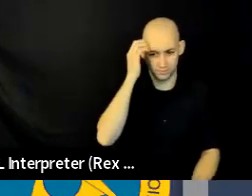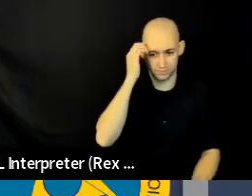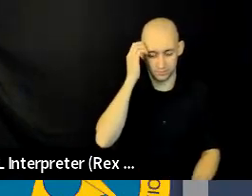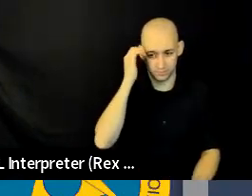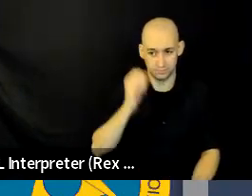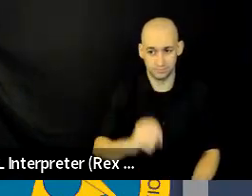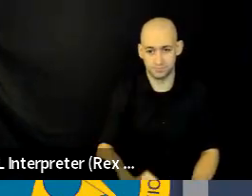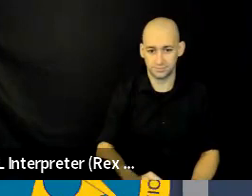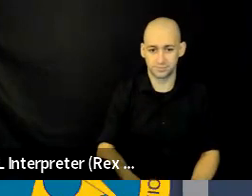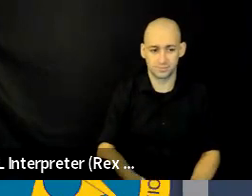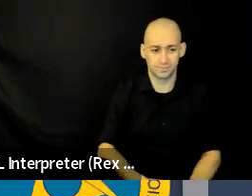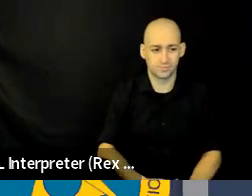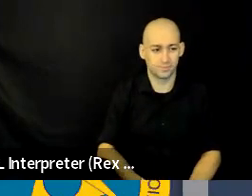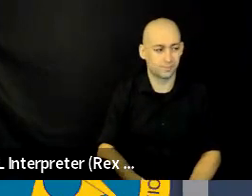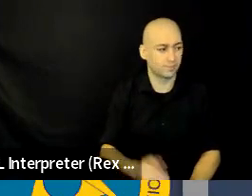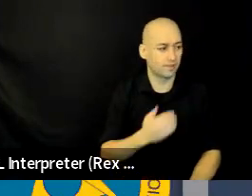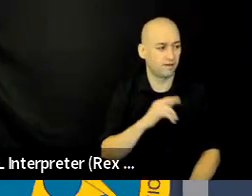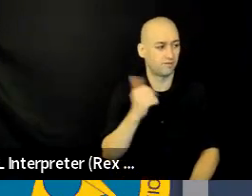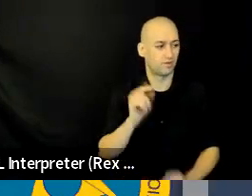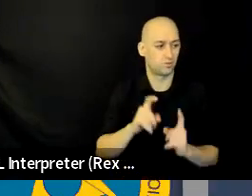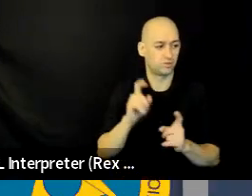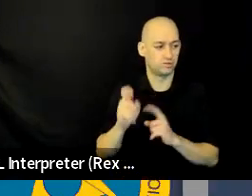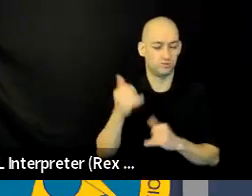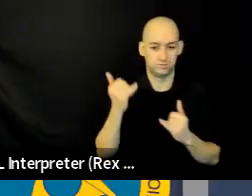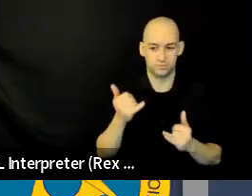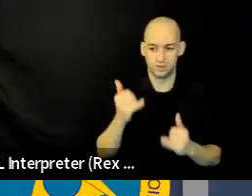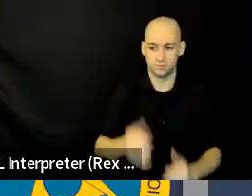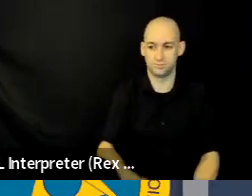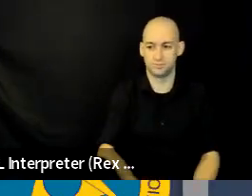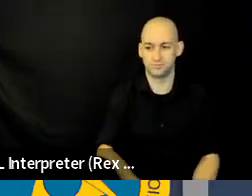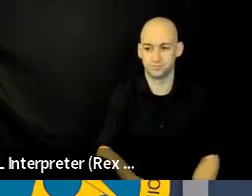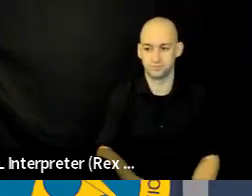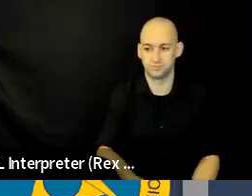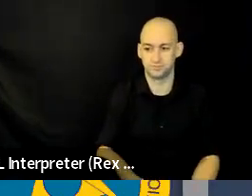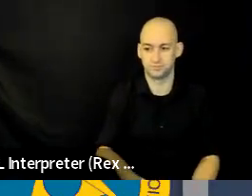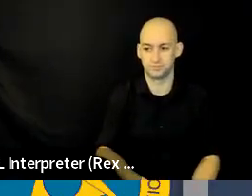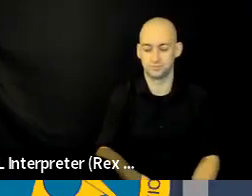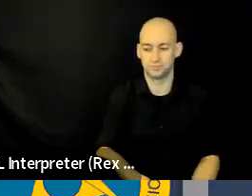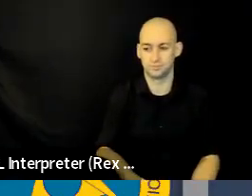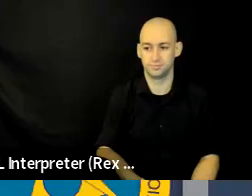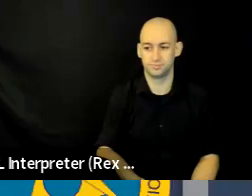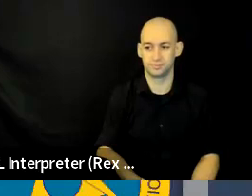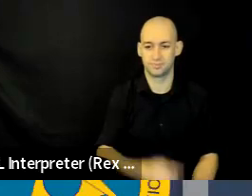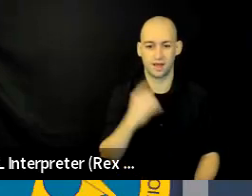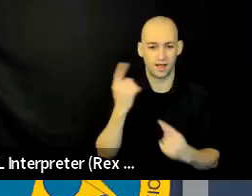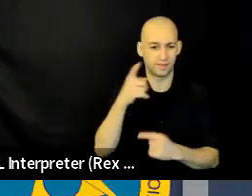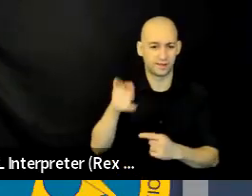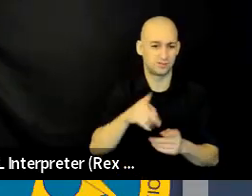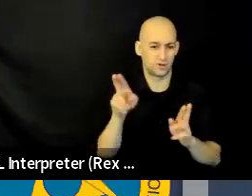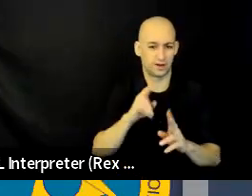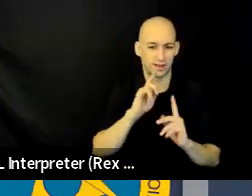We have any other questions at this time? Did Scott want to say something? I see him there. I think he was ready to answer a question if I needed it. Yeah, is that